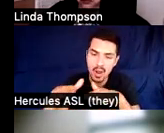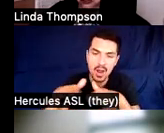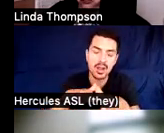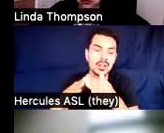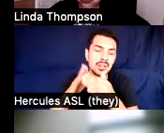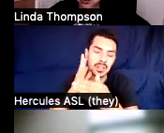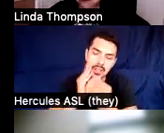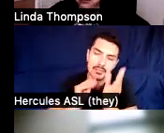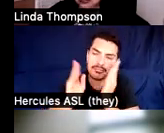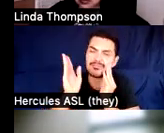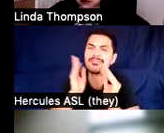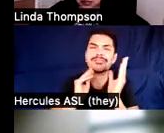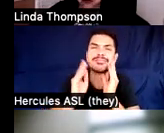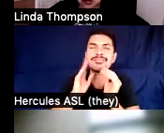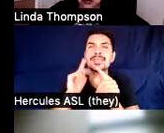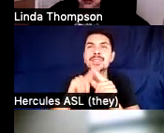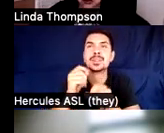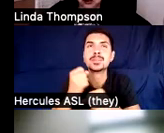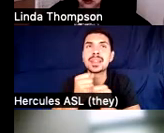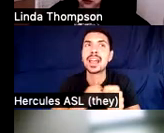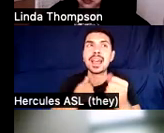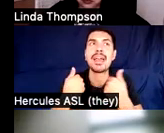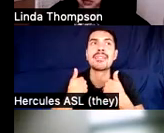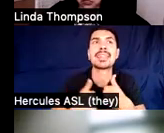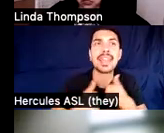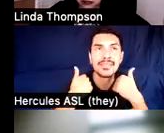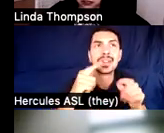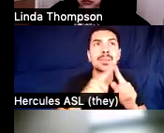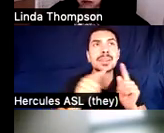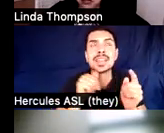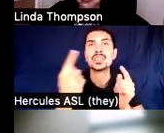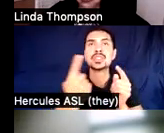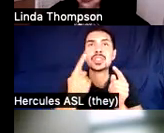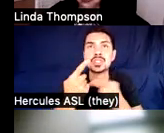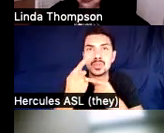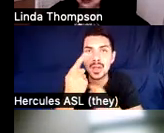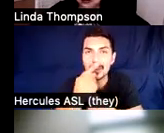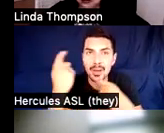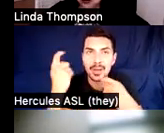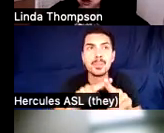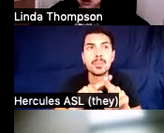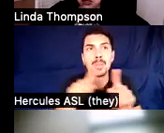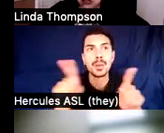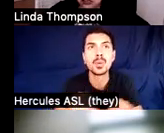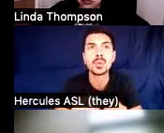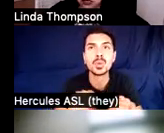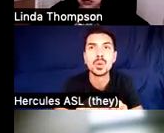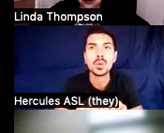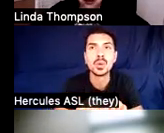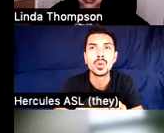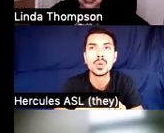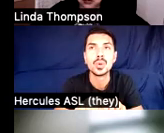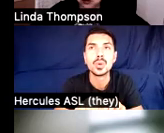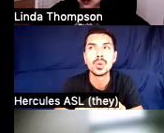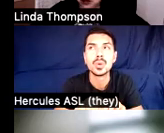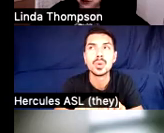order to have us have life, but there was not just the traumas, there was also